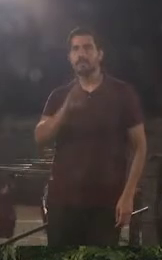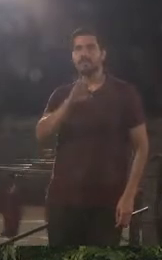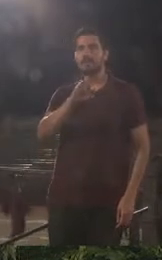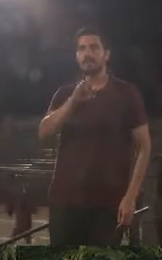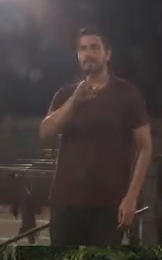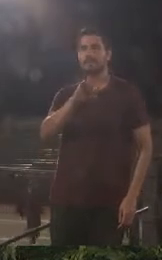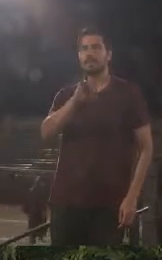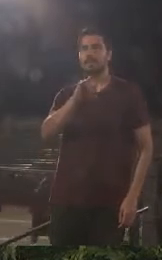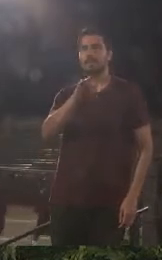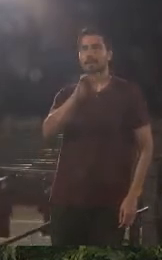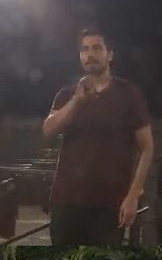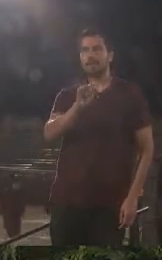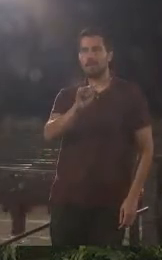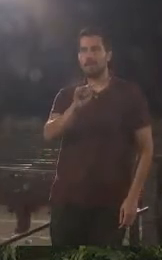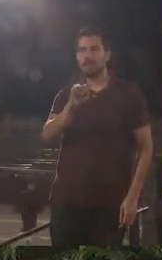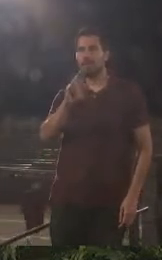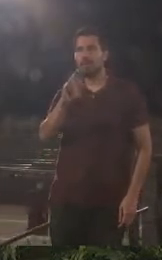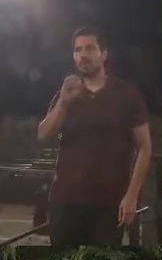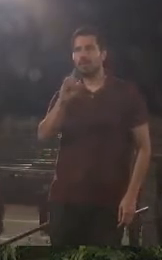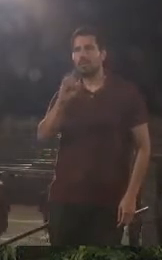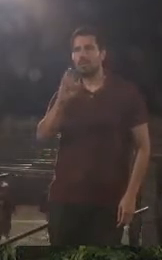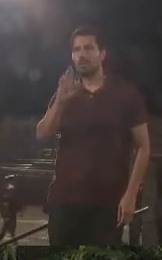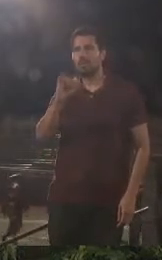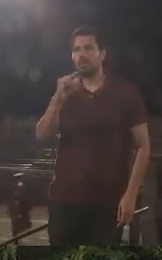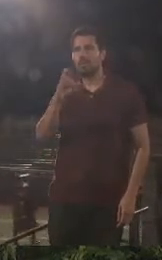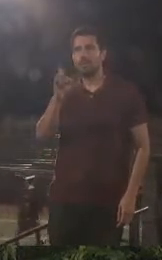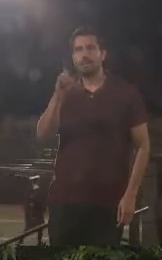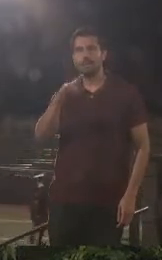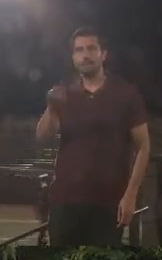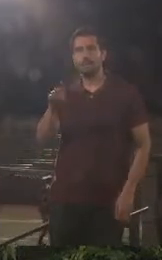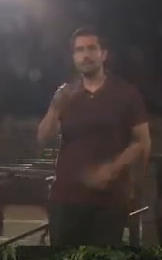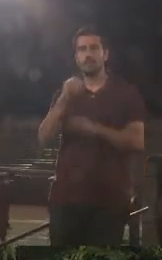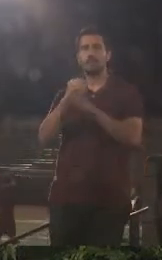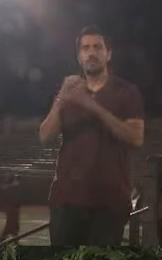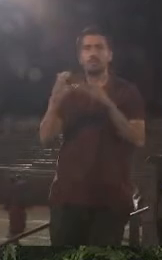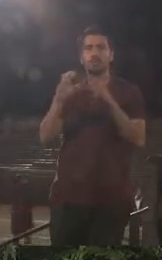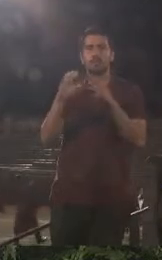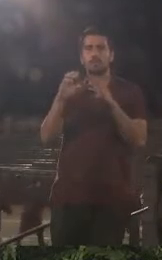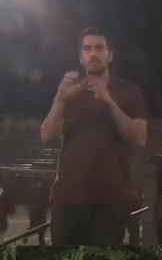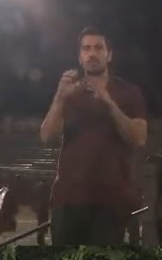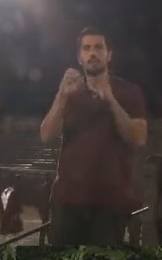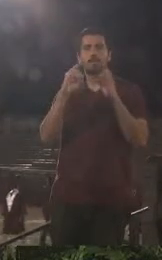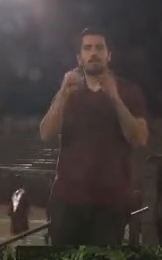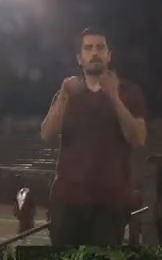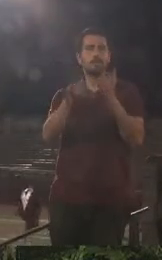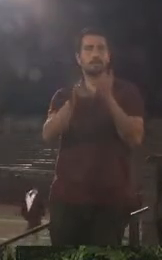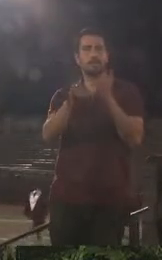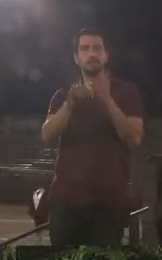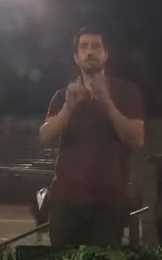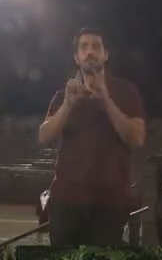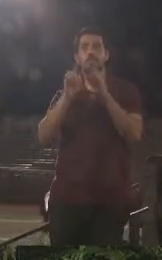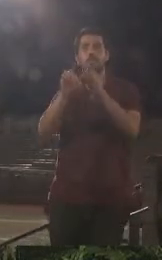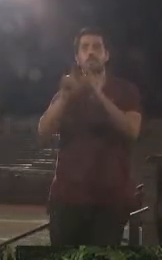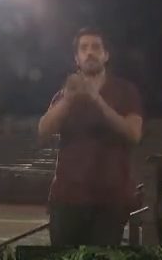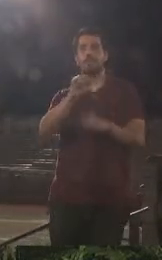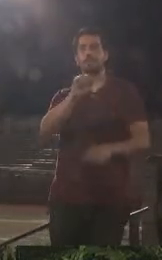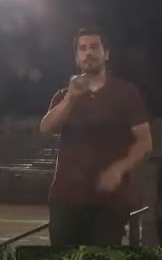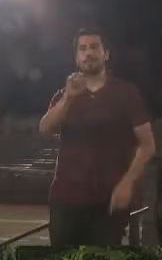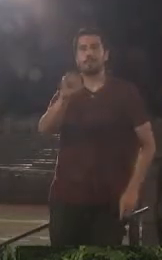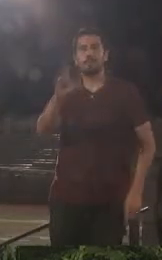Eliza Marie Rodriguez earned a certification as an educational aide and will be attending St. Mary's